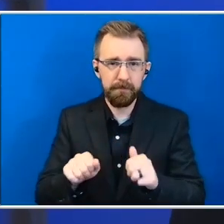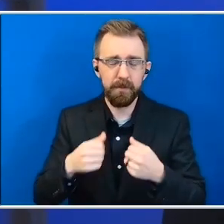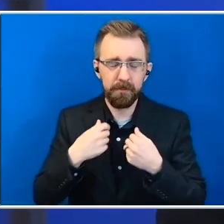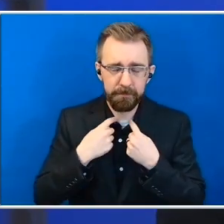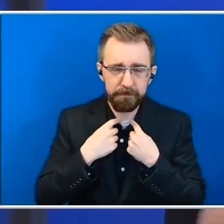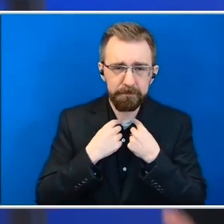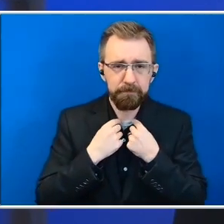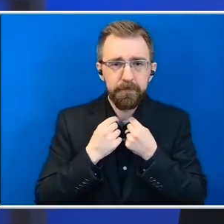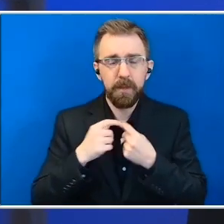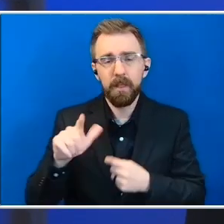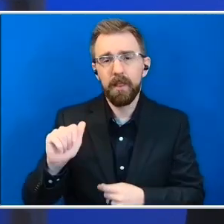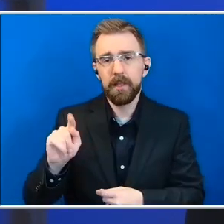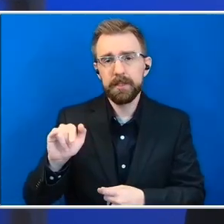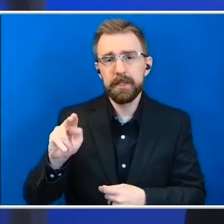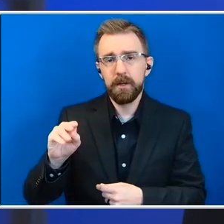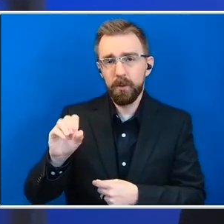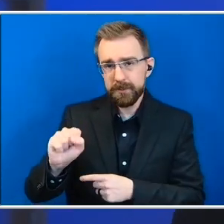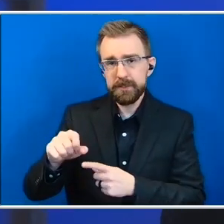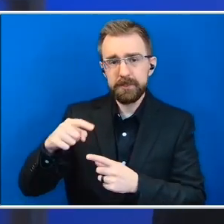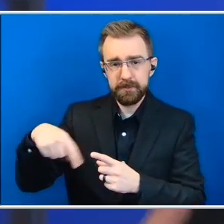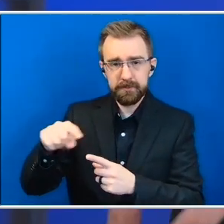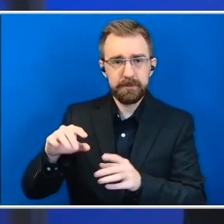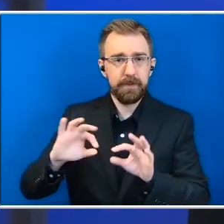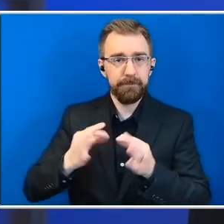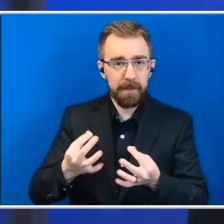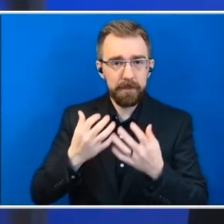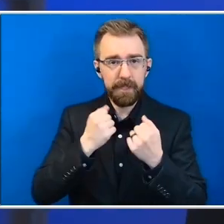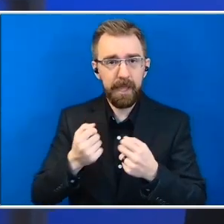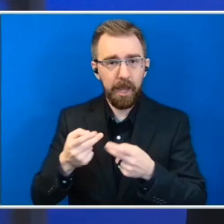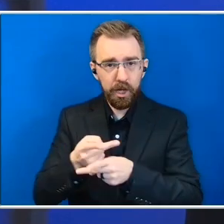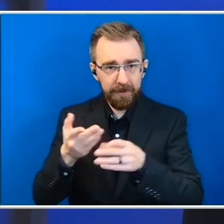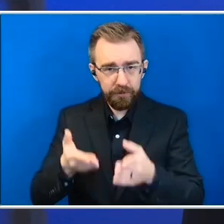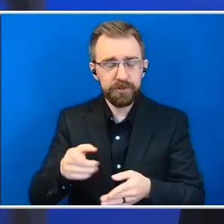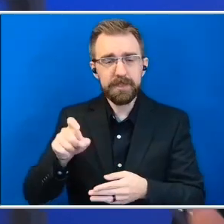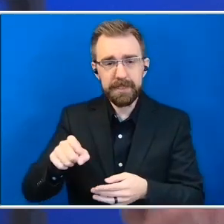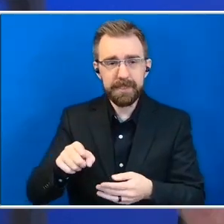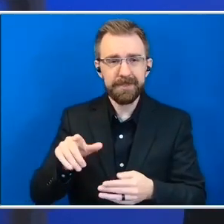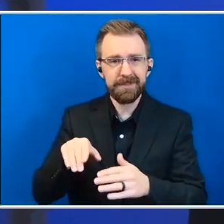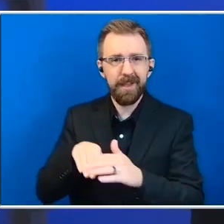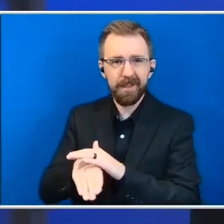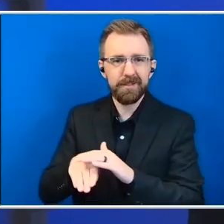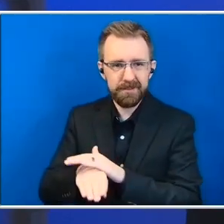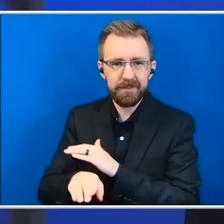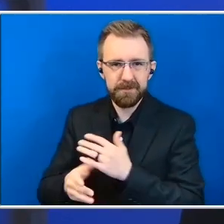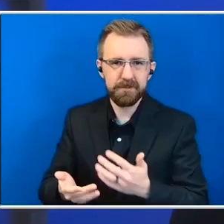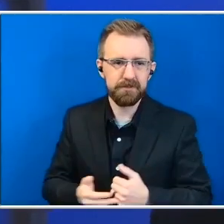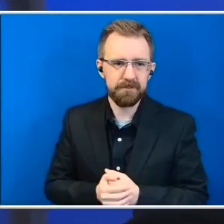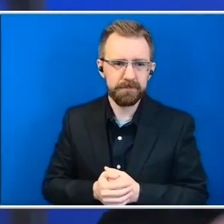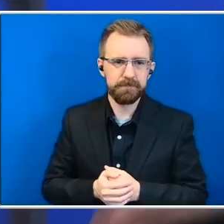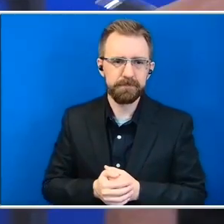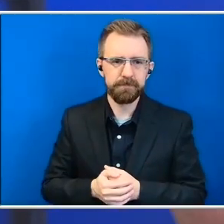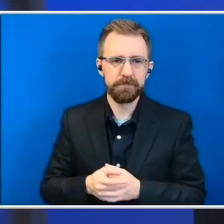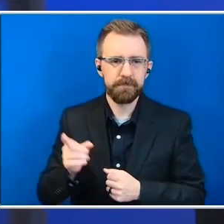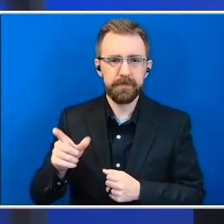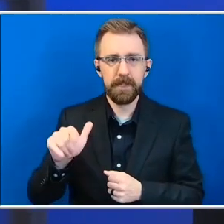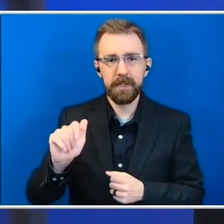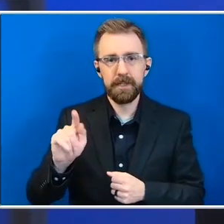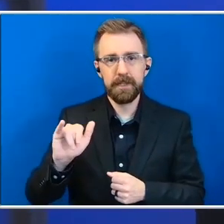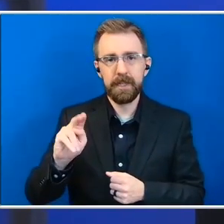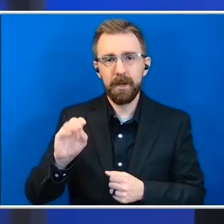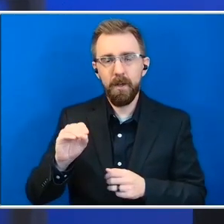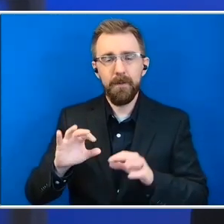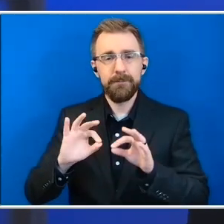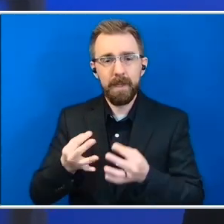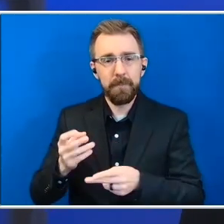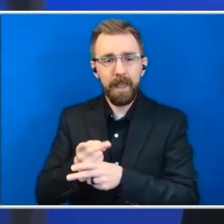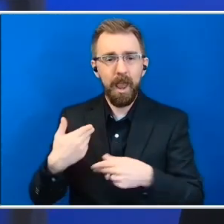need, Latino family caregivers need, is access. Latino family caregivers have very high rates of